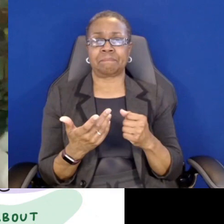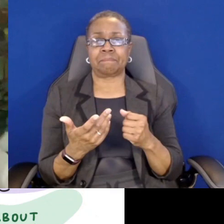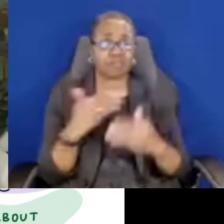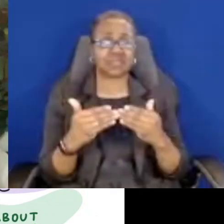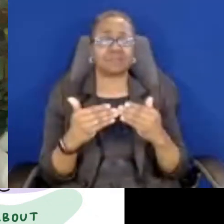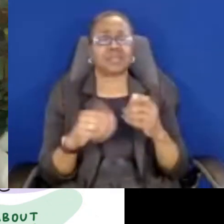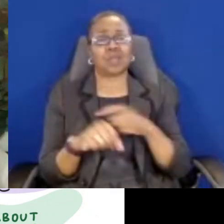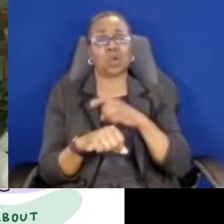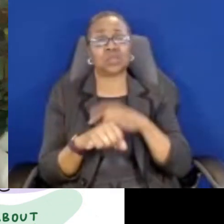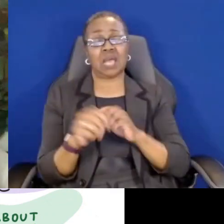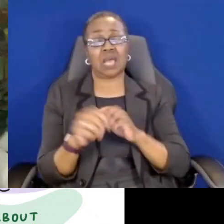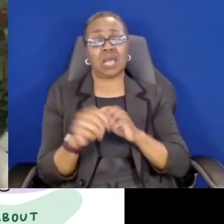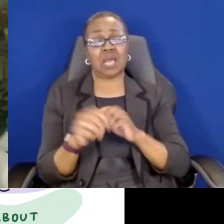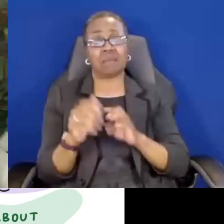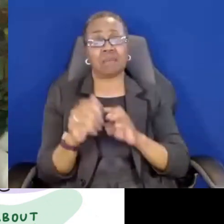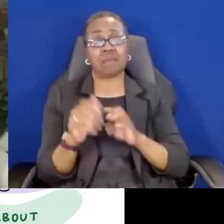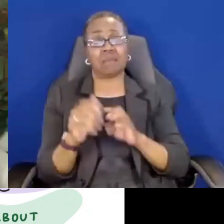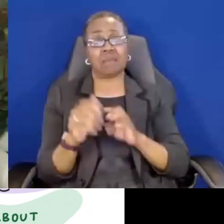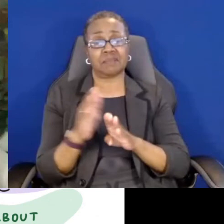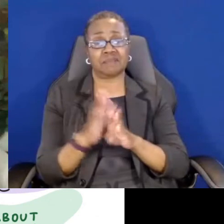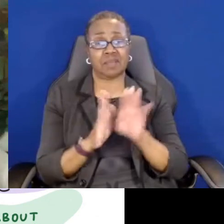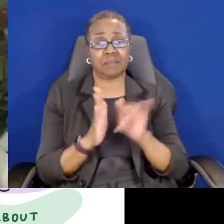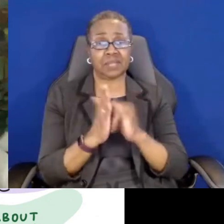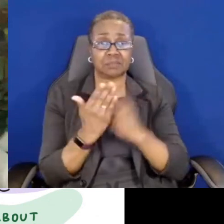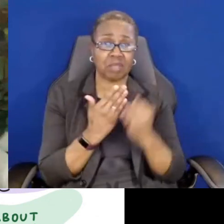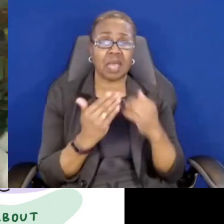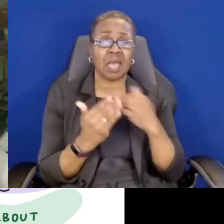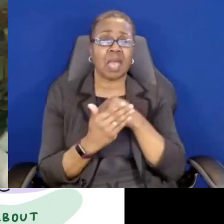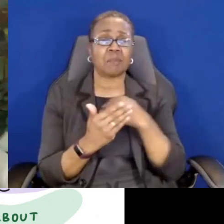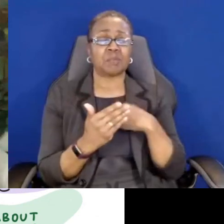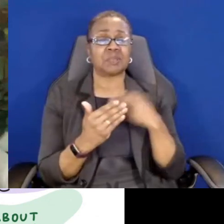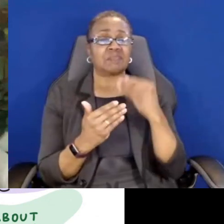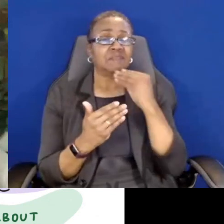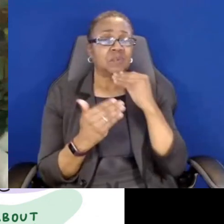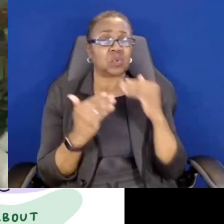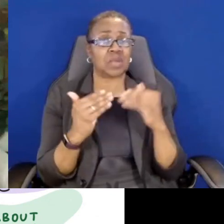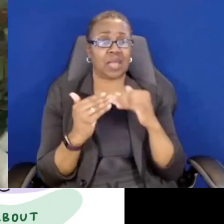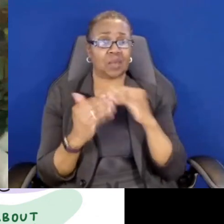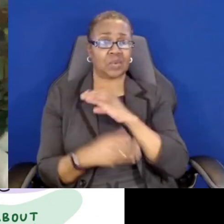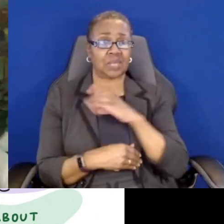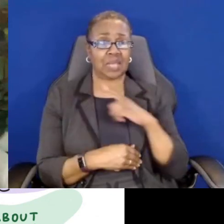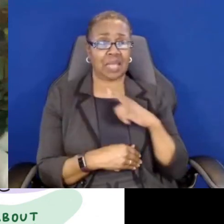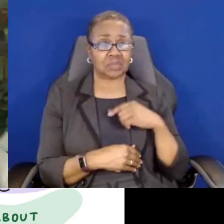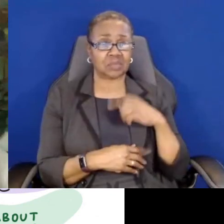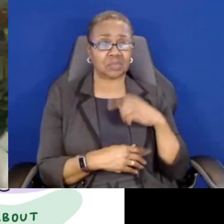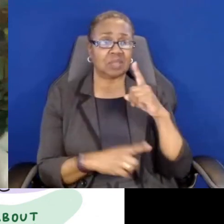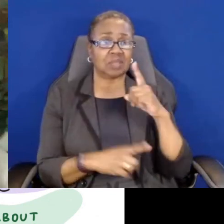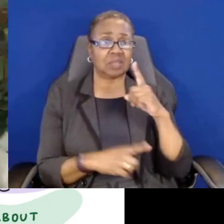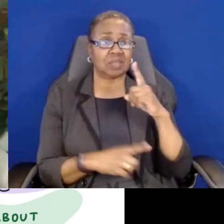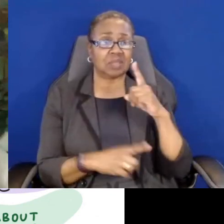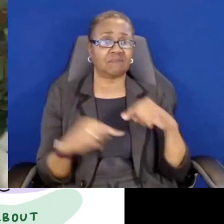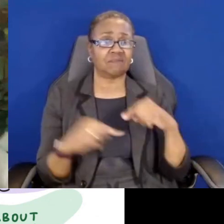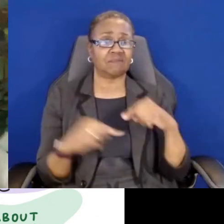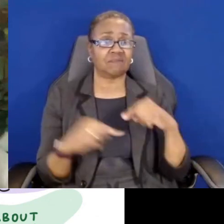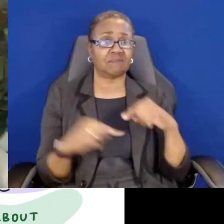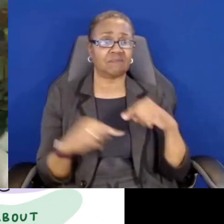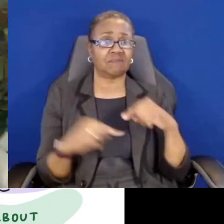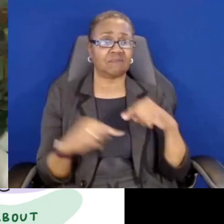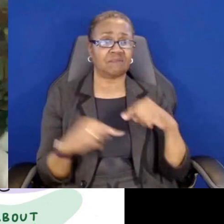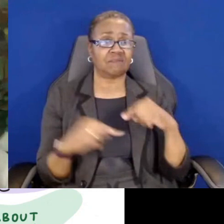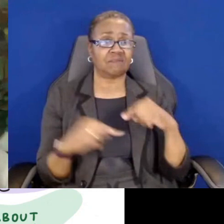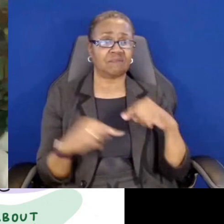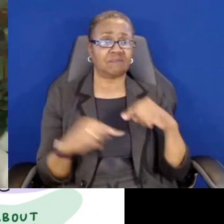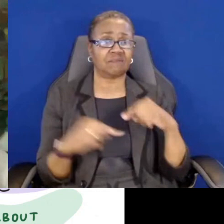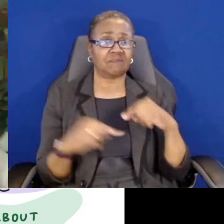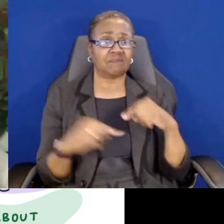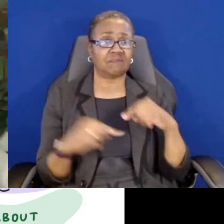this project, and members of the Food Equity Council and committees and just the broader